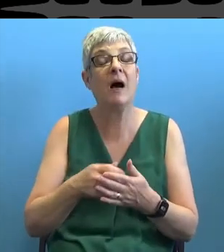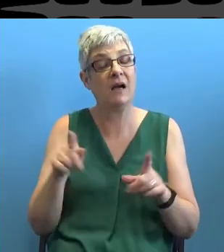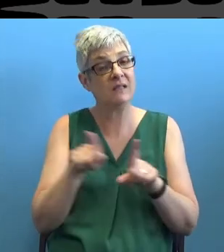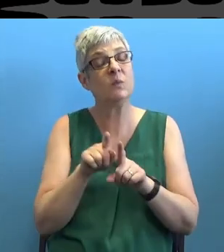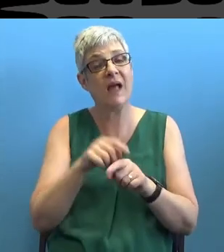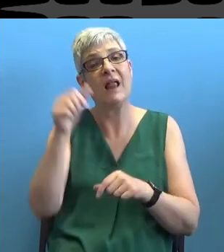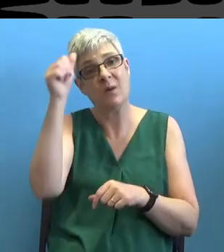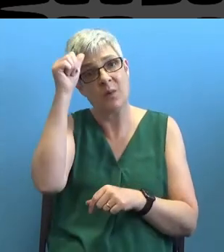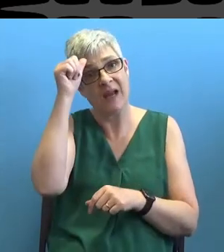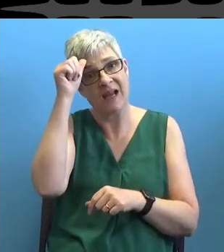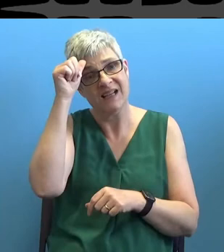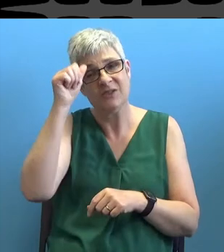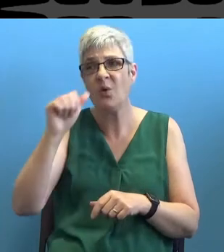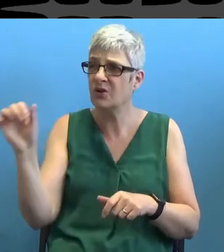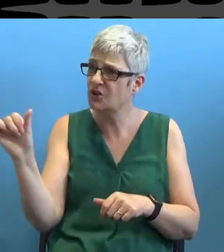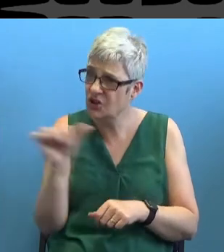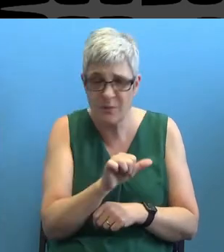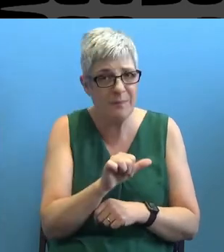to be.